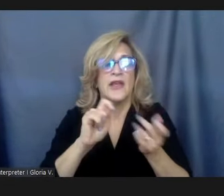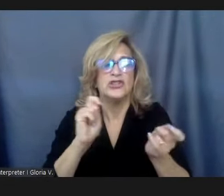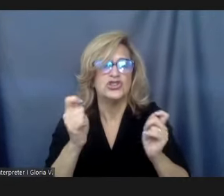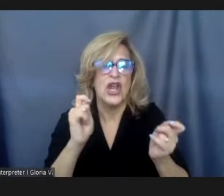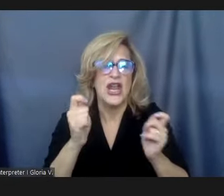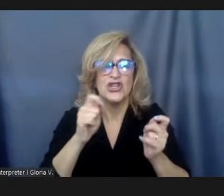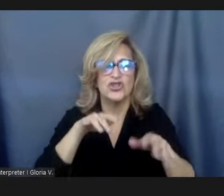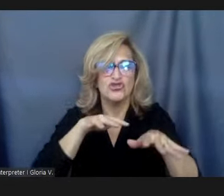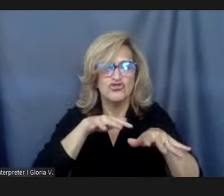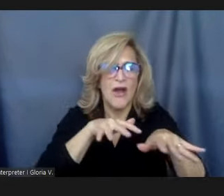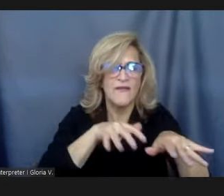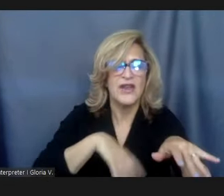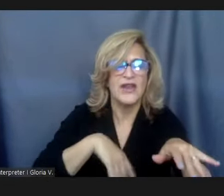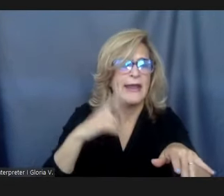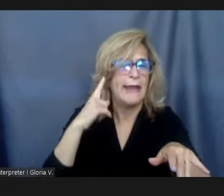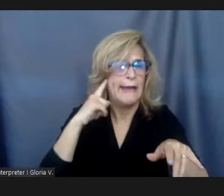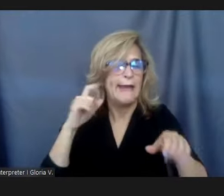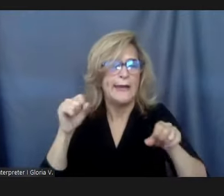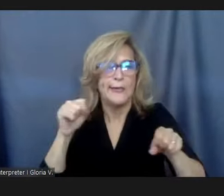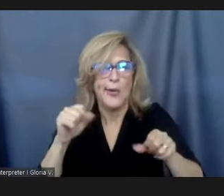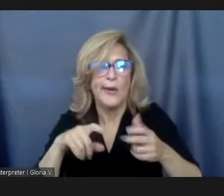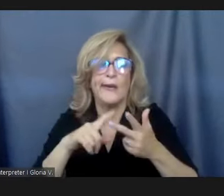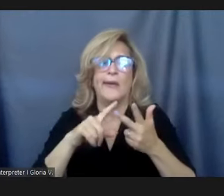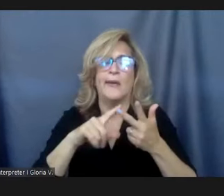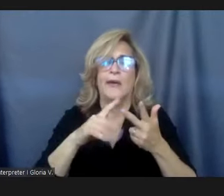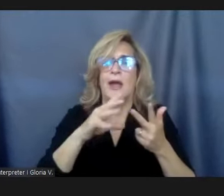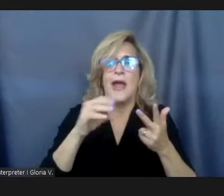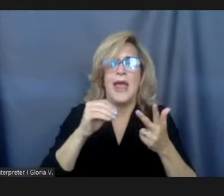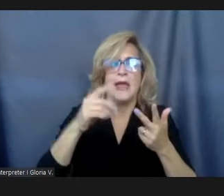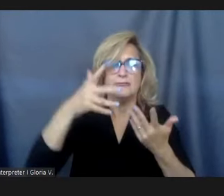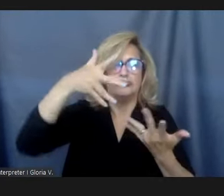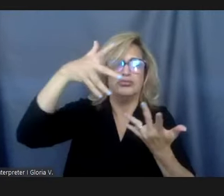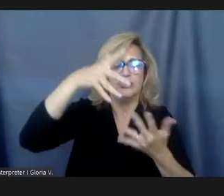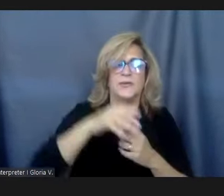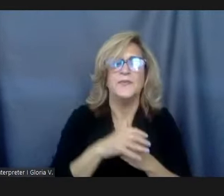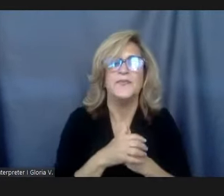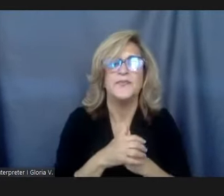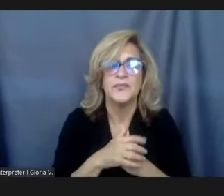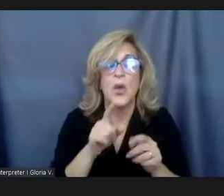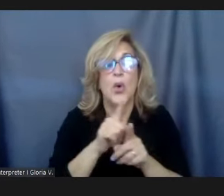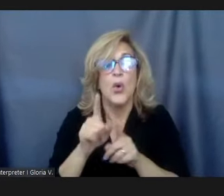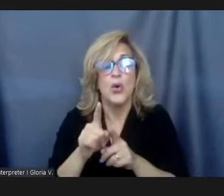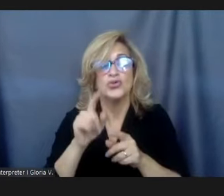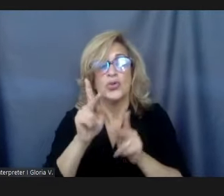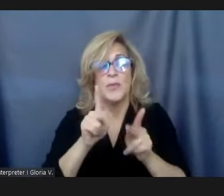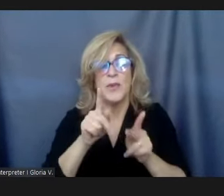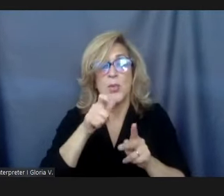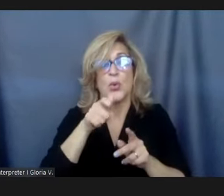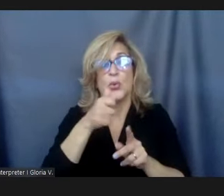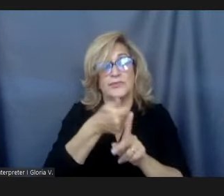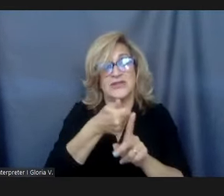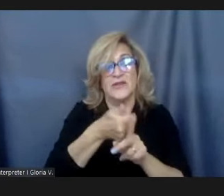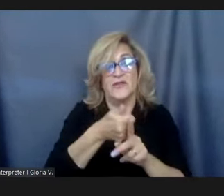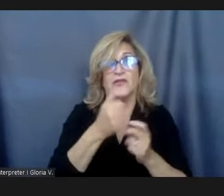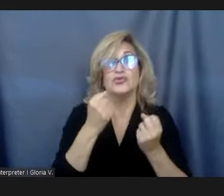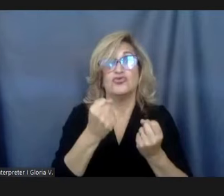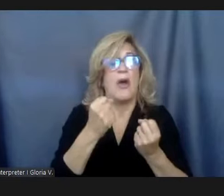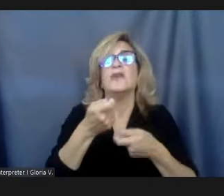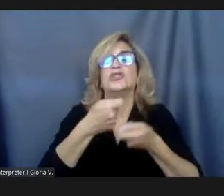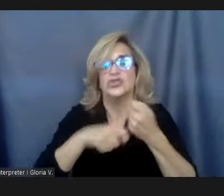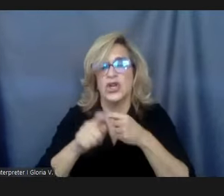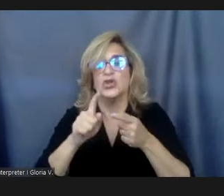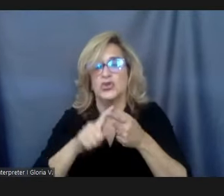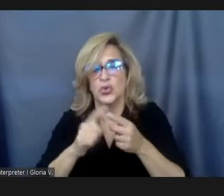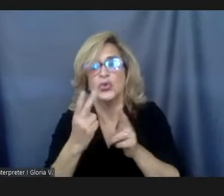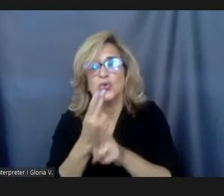or noise. Preliminary analysis also indicates that new transit passengers who may take transit rather than drive will be spread throughout the